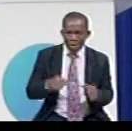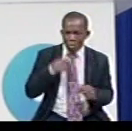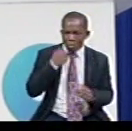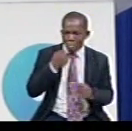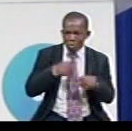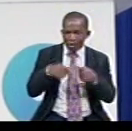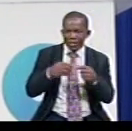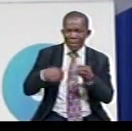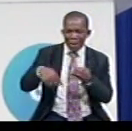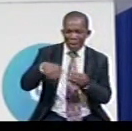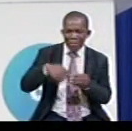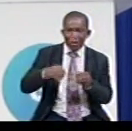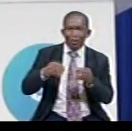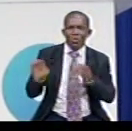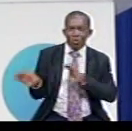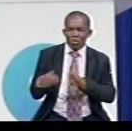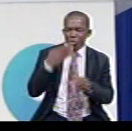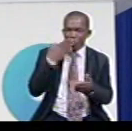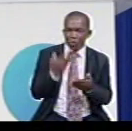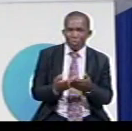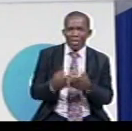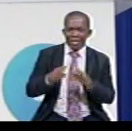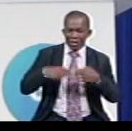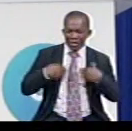for God was with him.